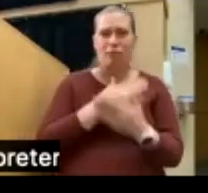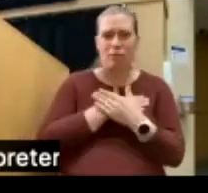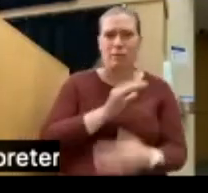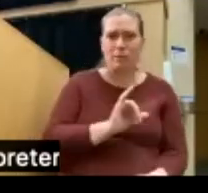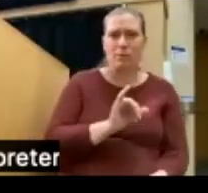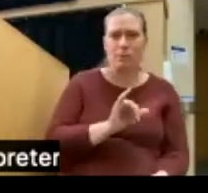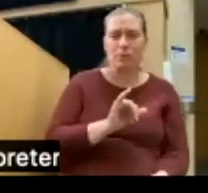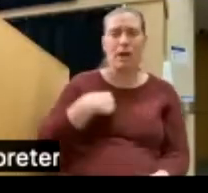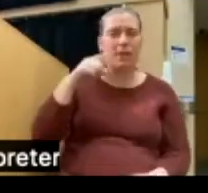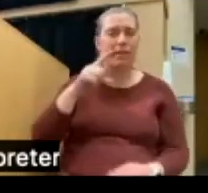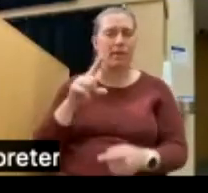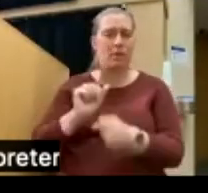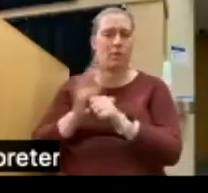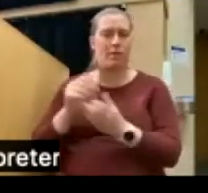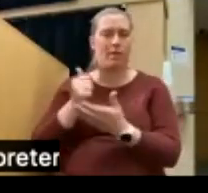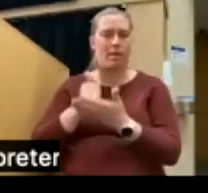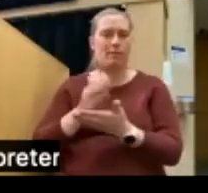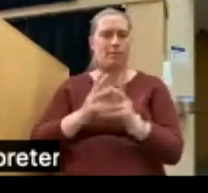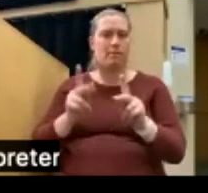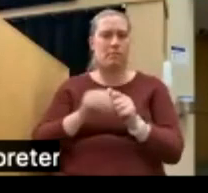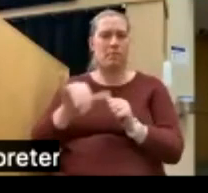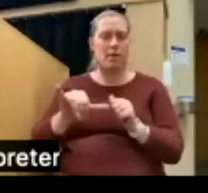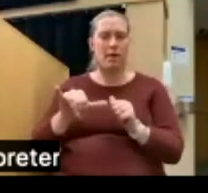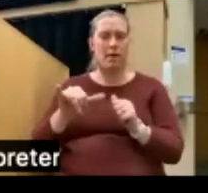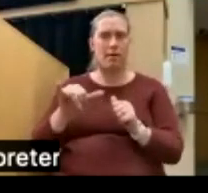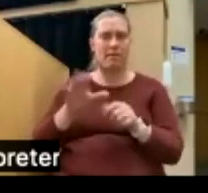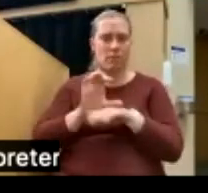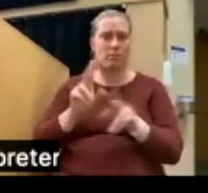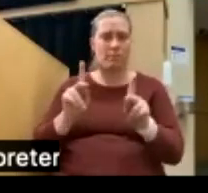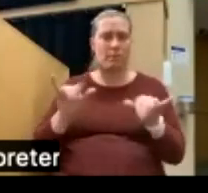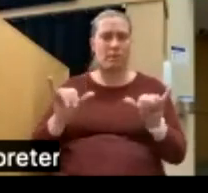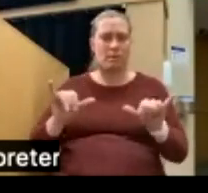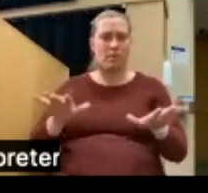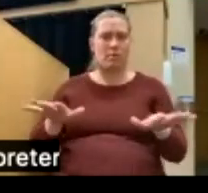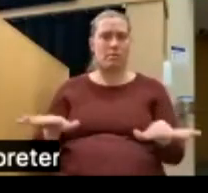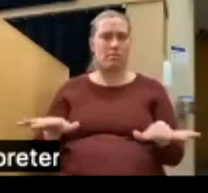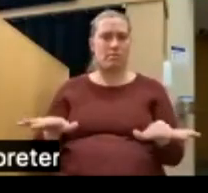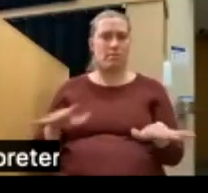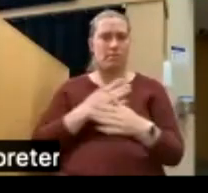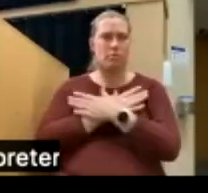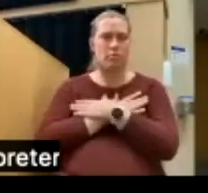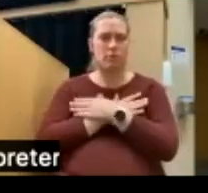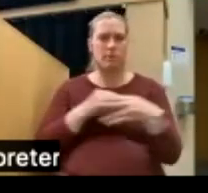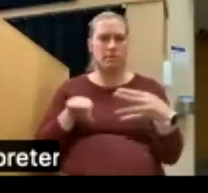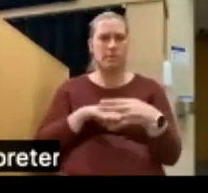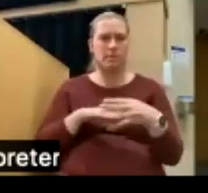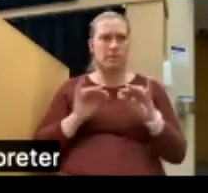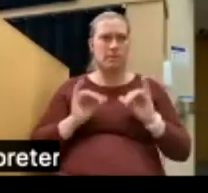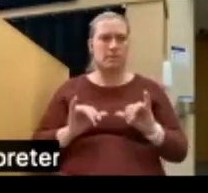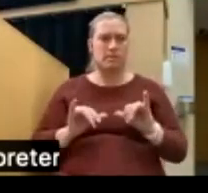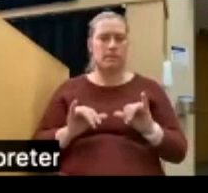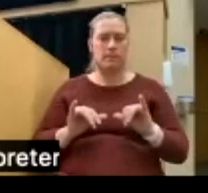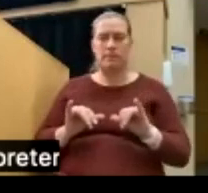to sort of reset what's important. And then I think there another big barrier, and we see this